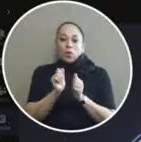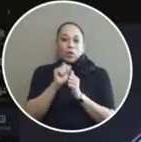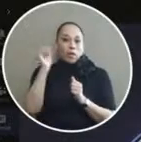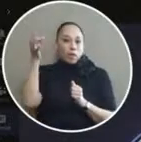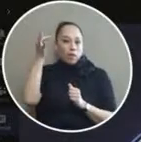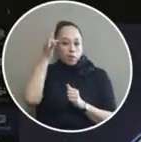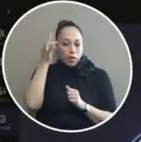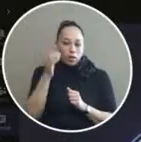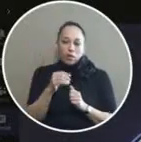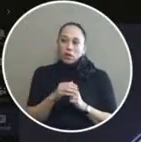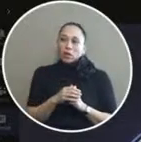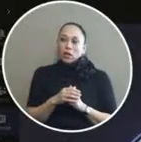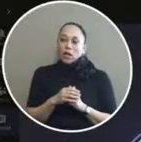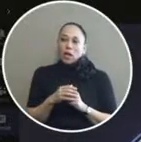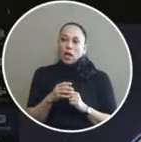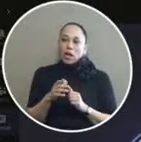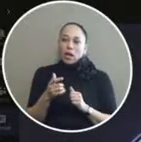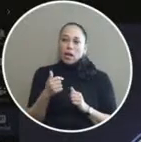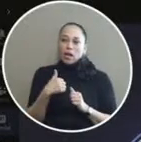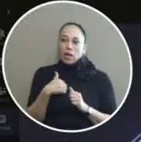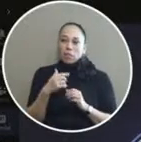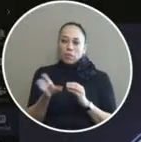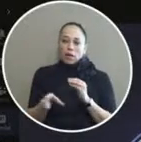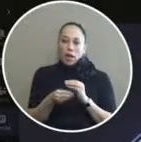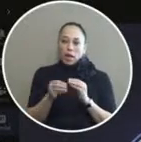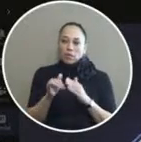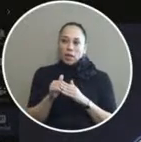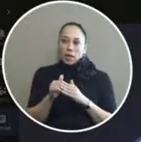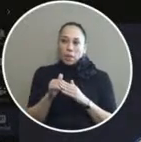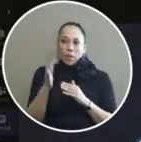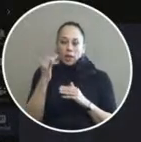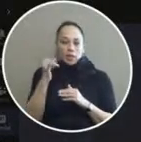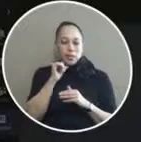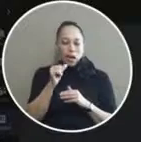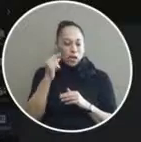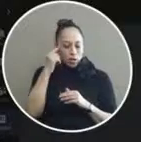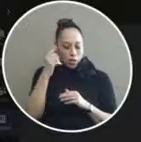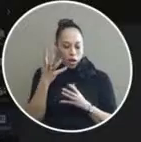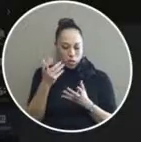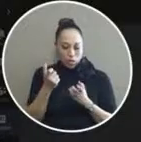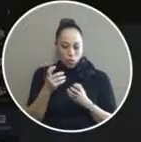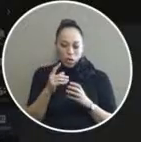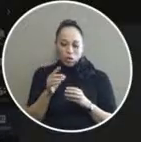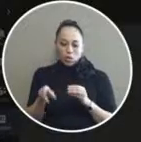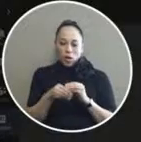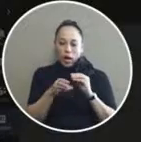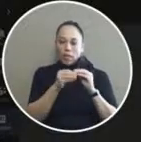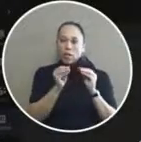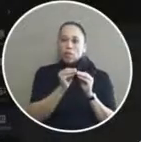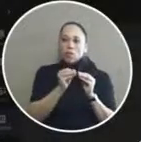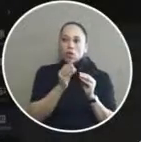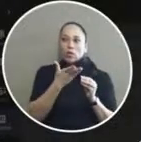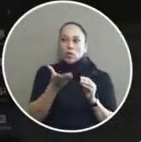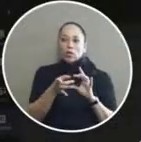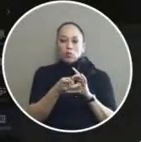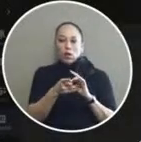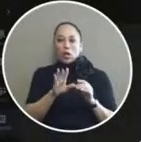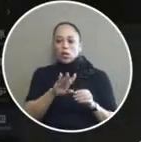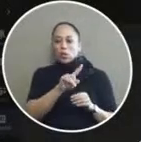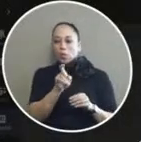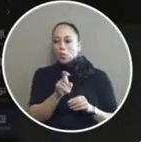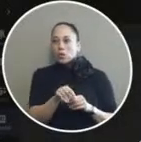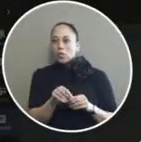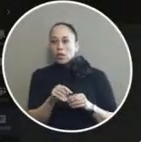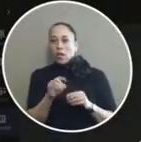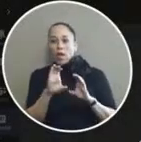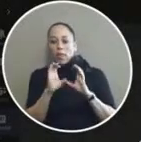representatives as well. I'm sorry, let me add to that, because I don't think I want to add some more things with regard to your question.